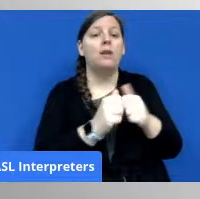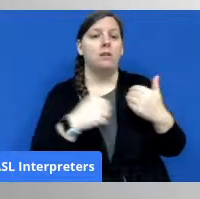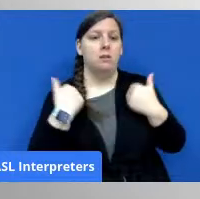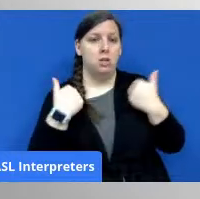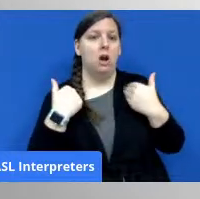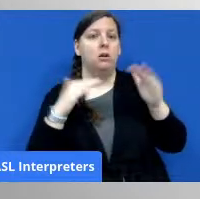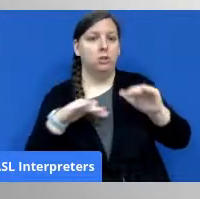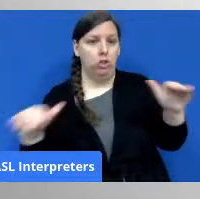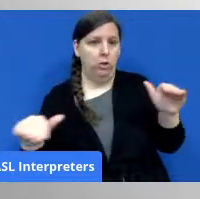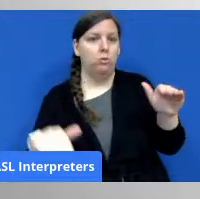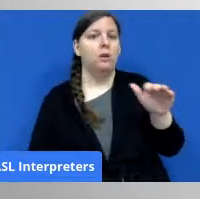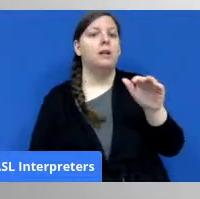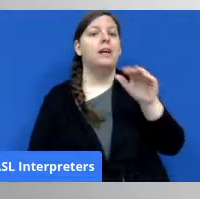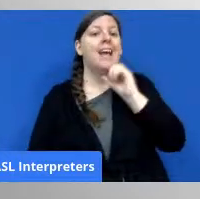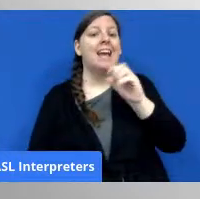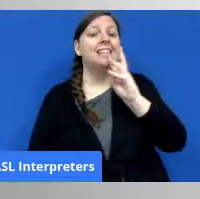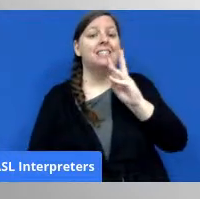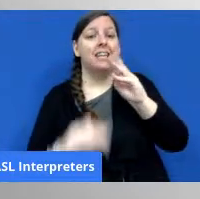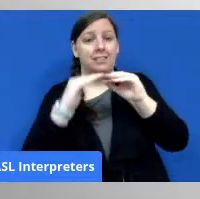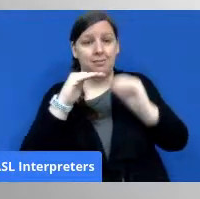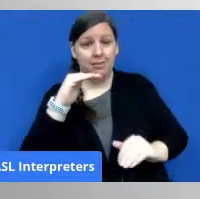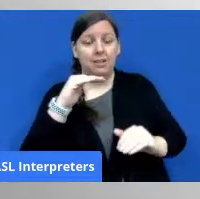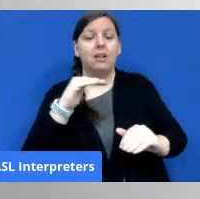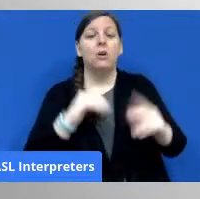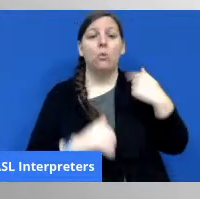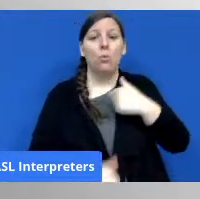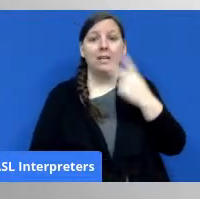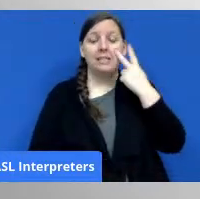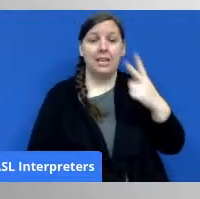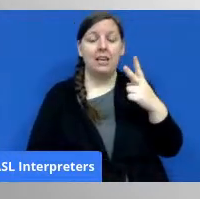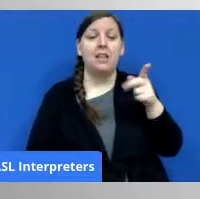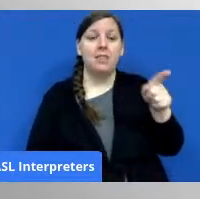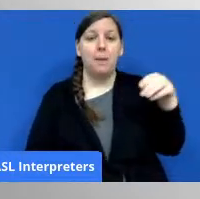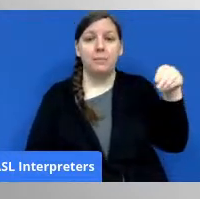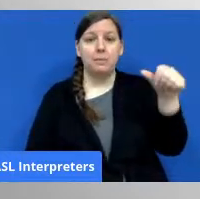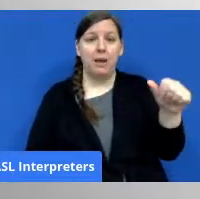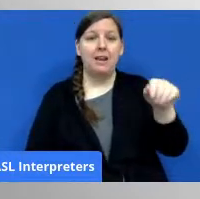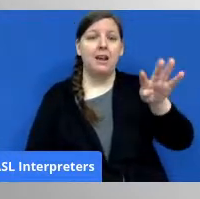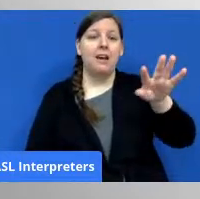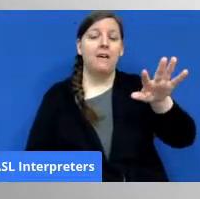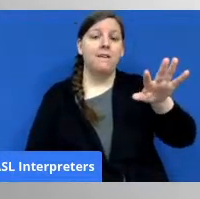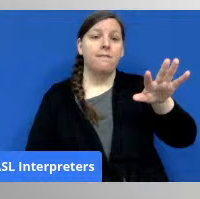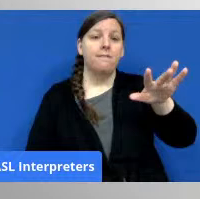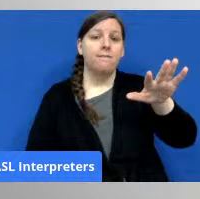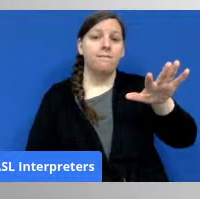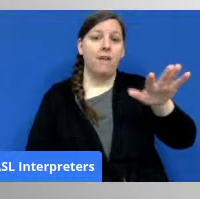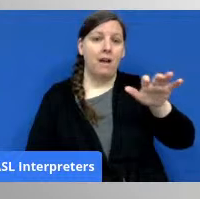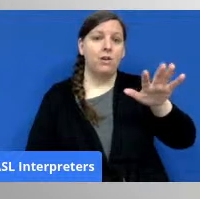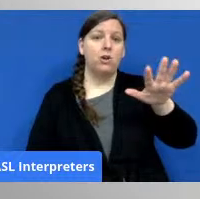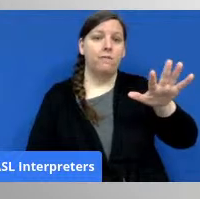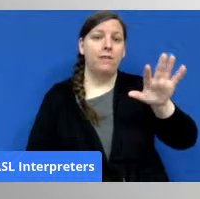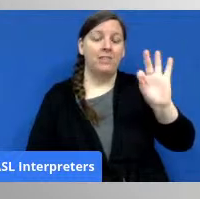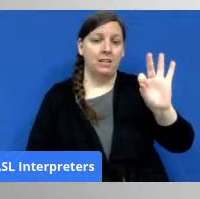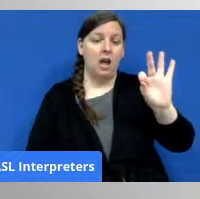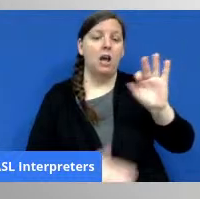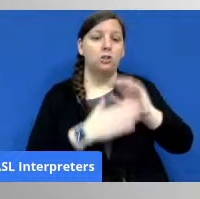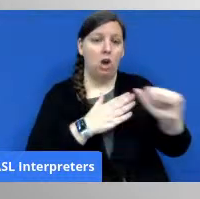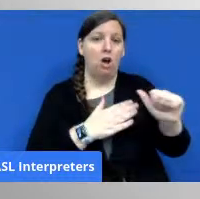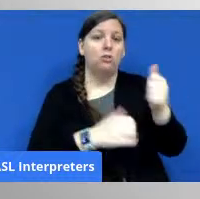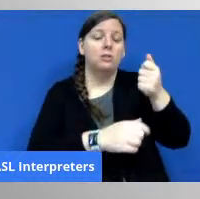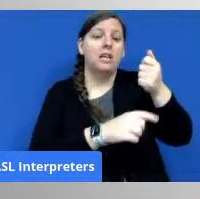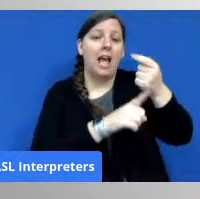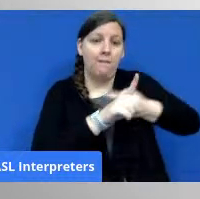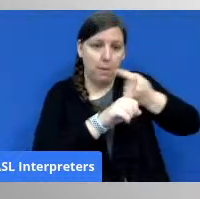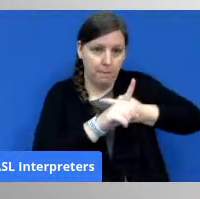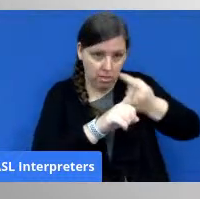typically looking for full-time childcare, we see $559 on average per month. $559